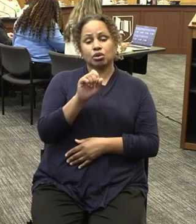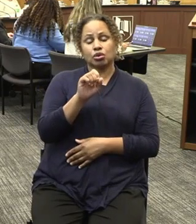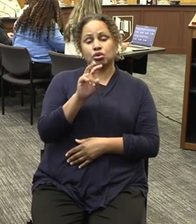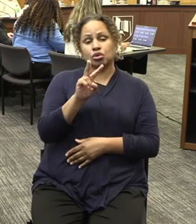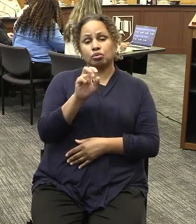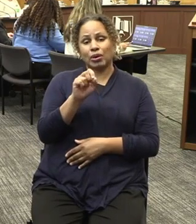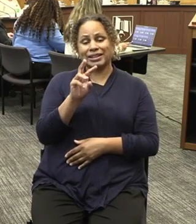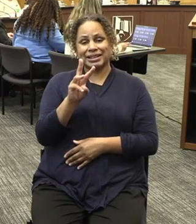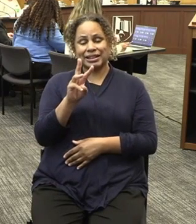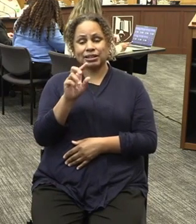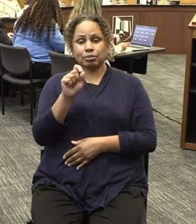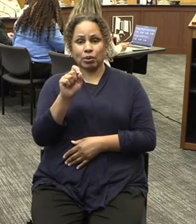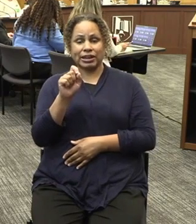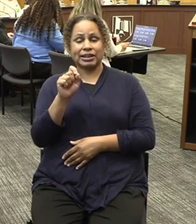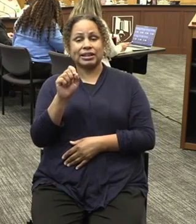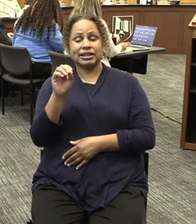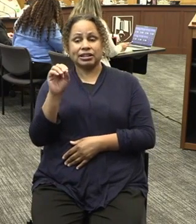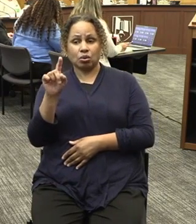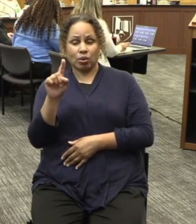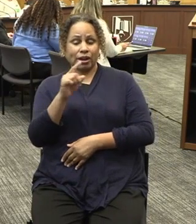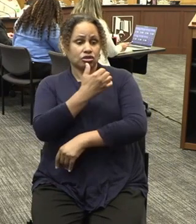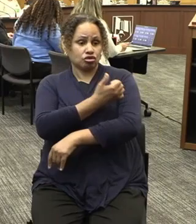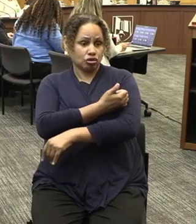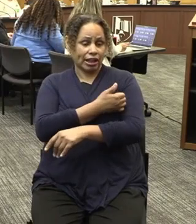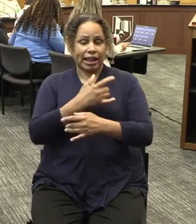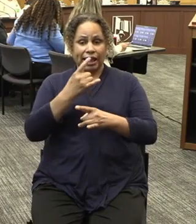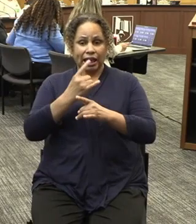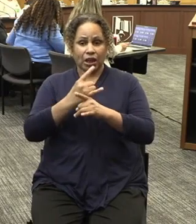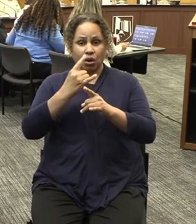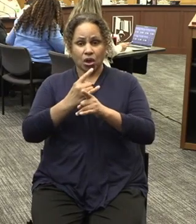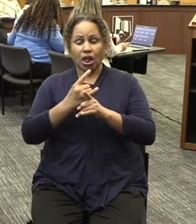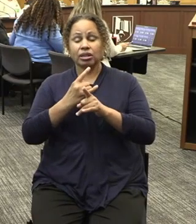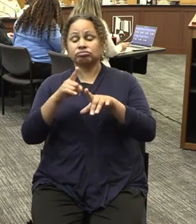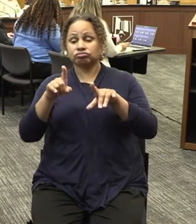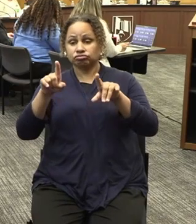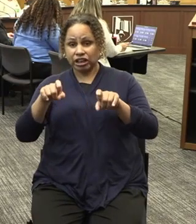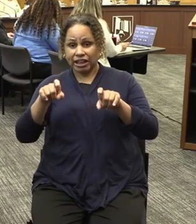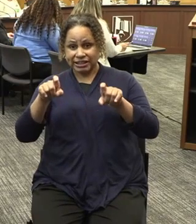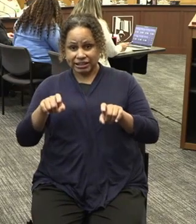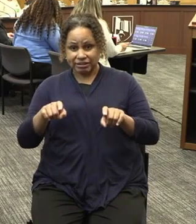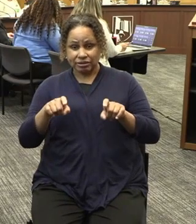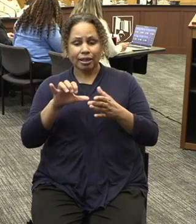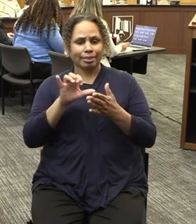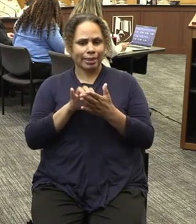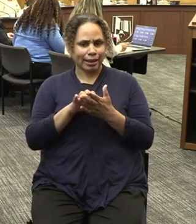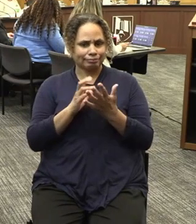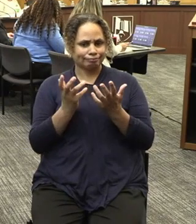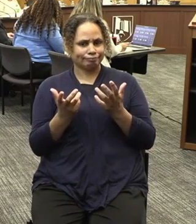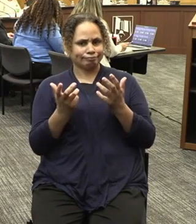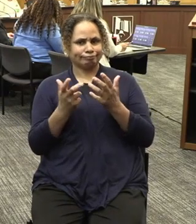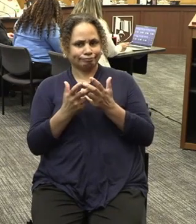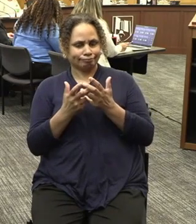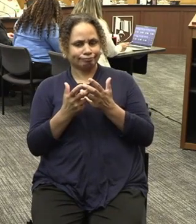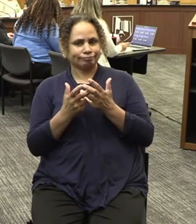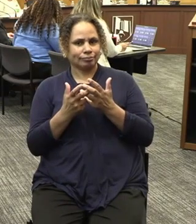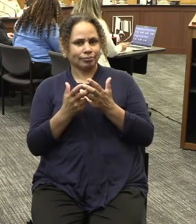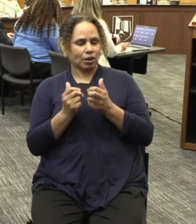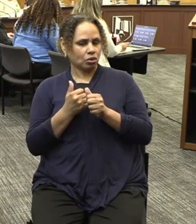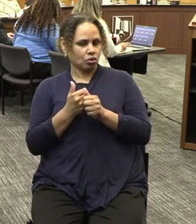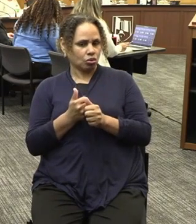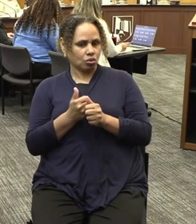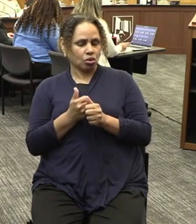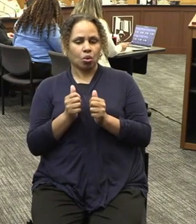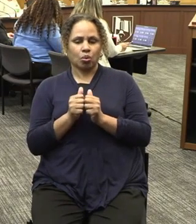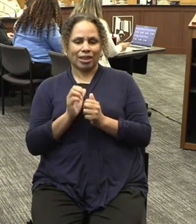02.16.01, drug and alcohol testing. Again, this is consistent with our Let me take a